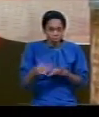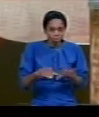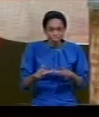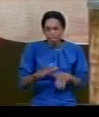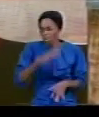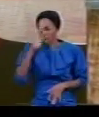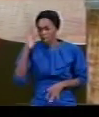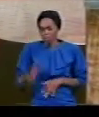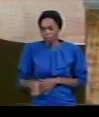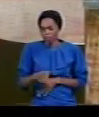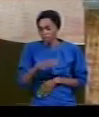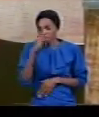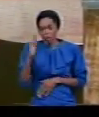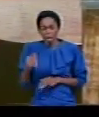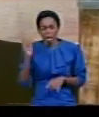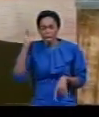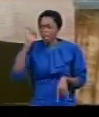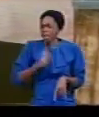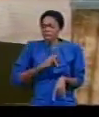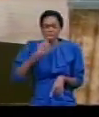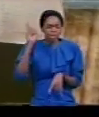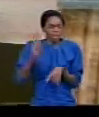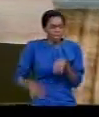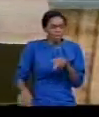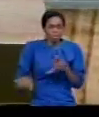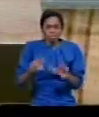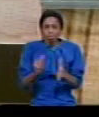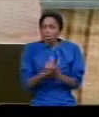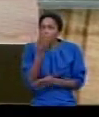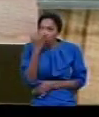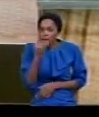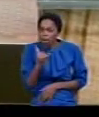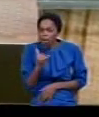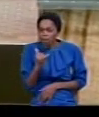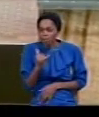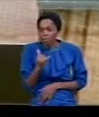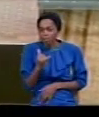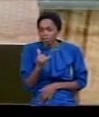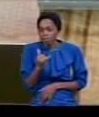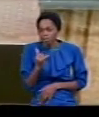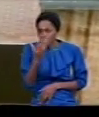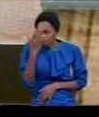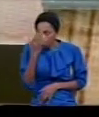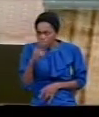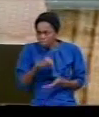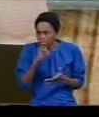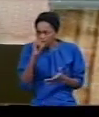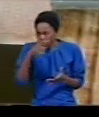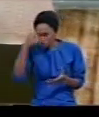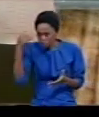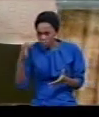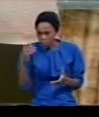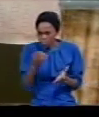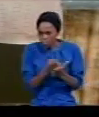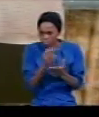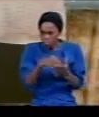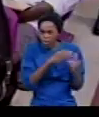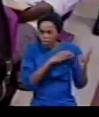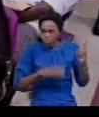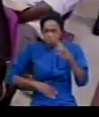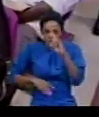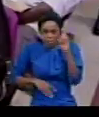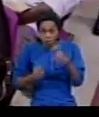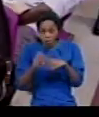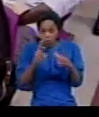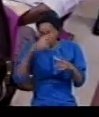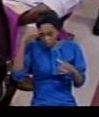never, never, I can never do that. Why? Is that because of the truth in Christ? Because of the grace of